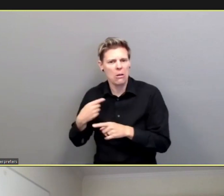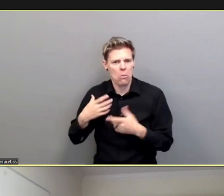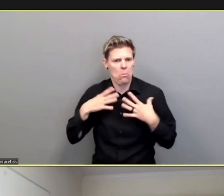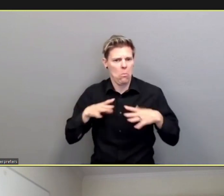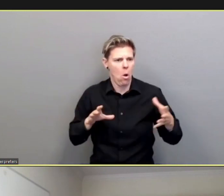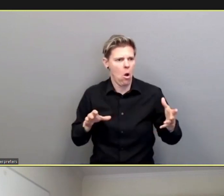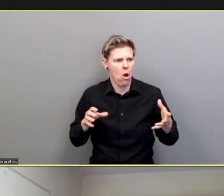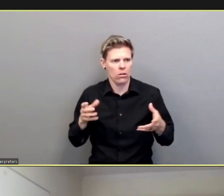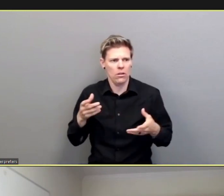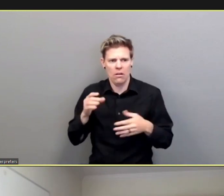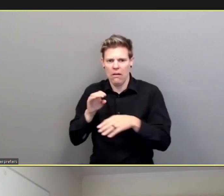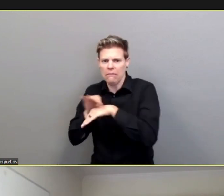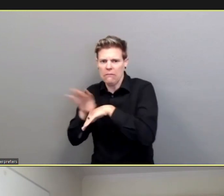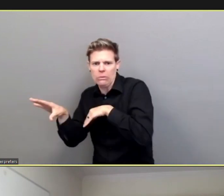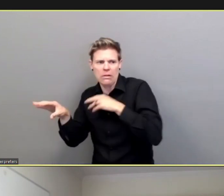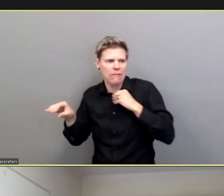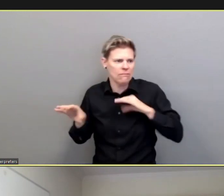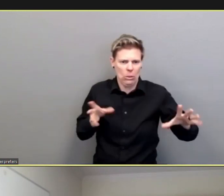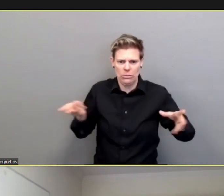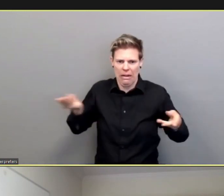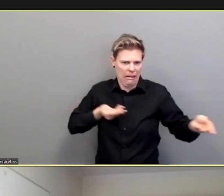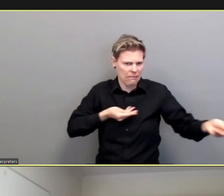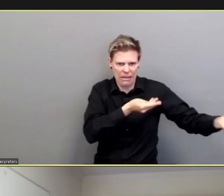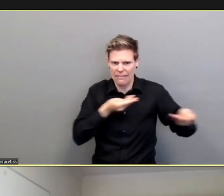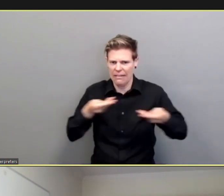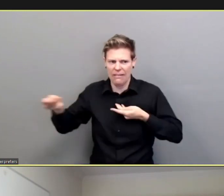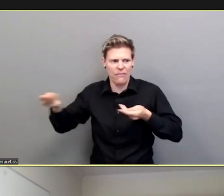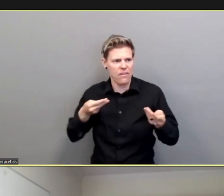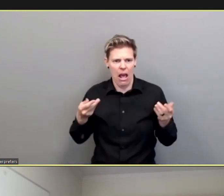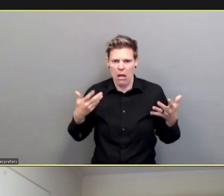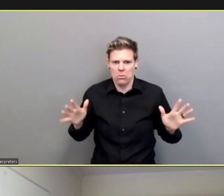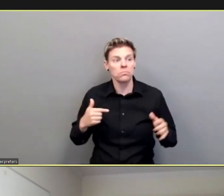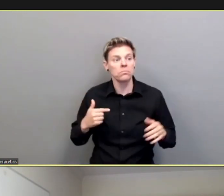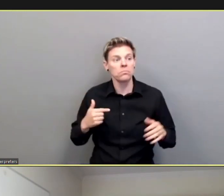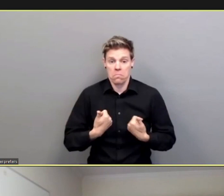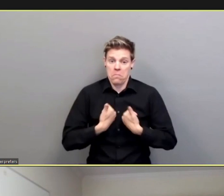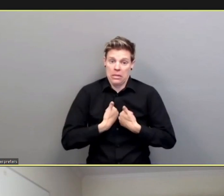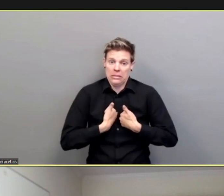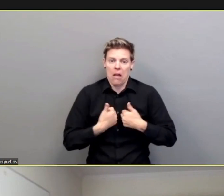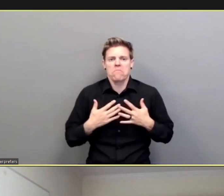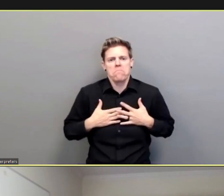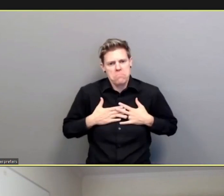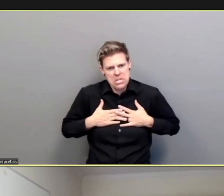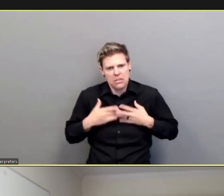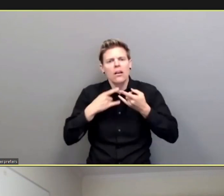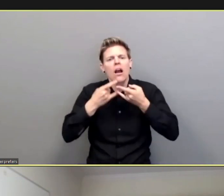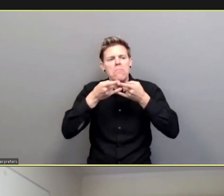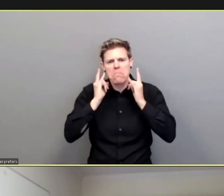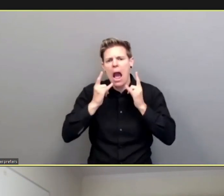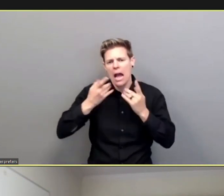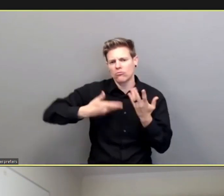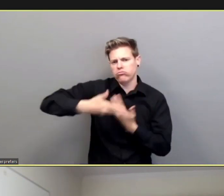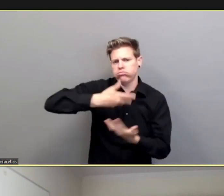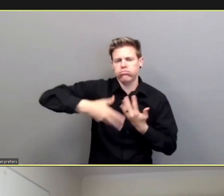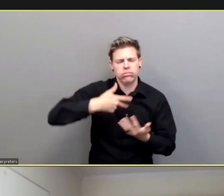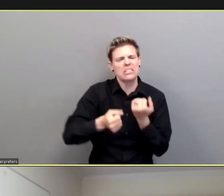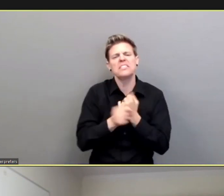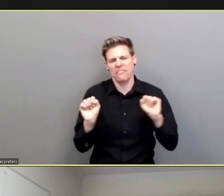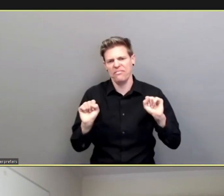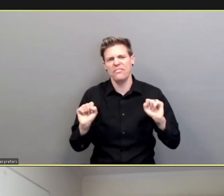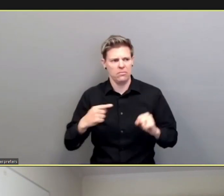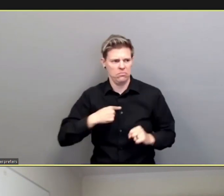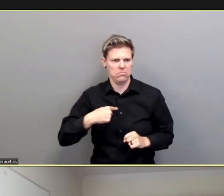I then spread to others. So I think it depends. And, you know, my wife and I still are doing our